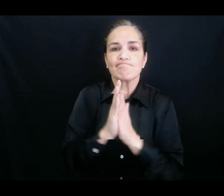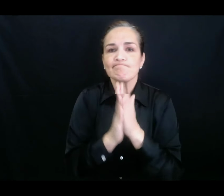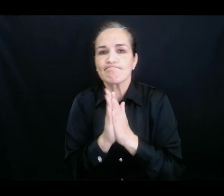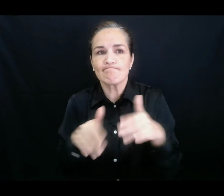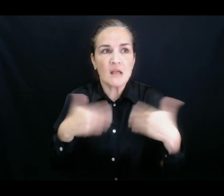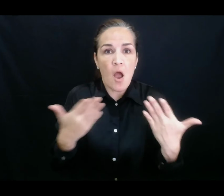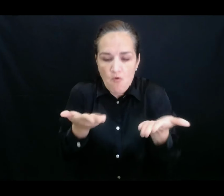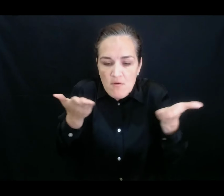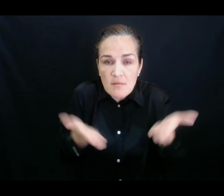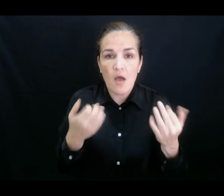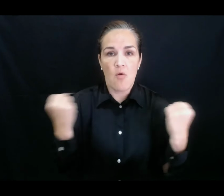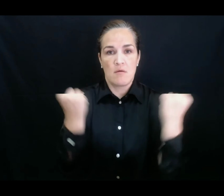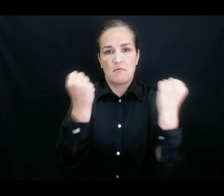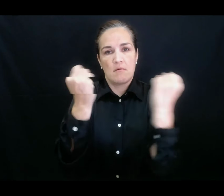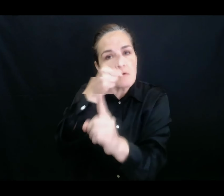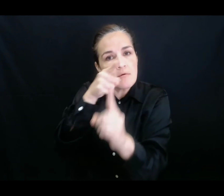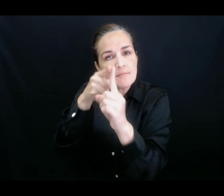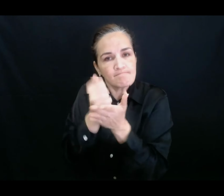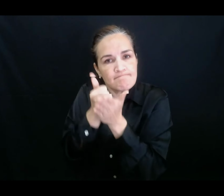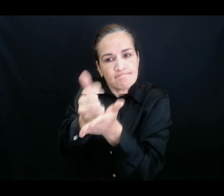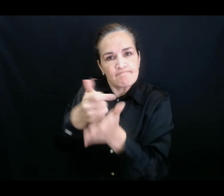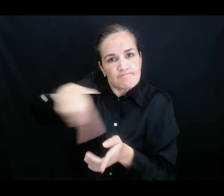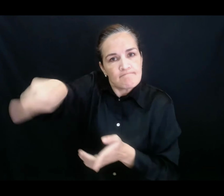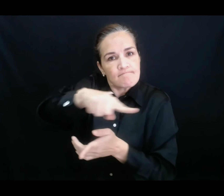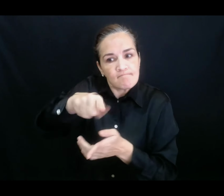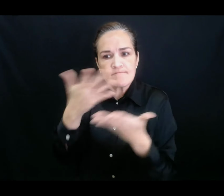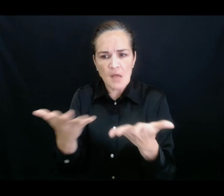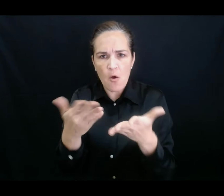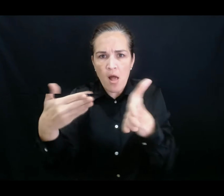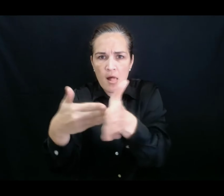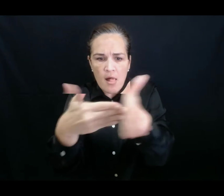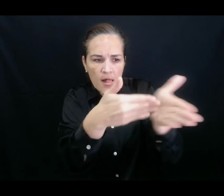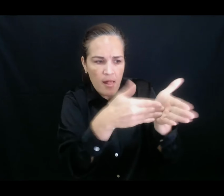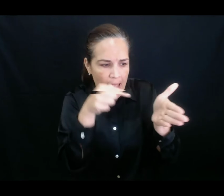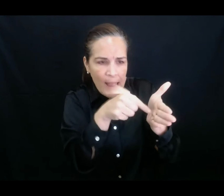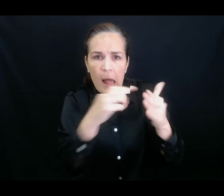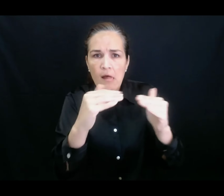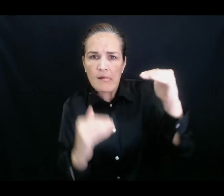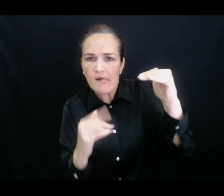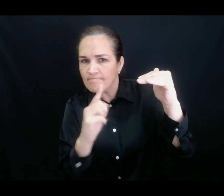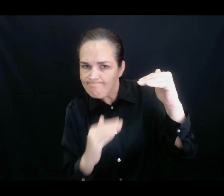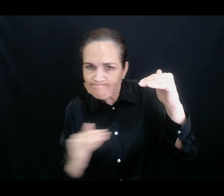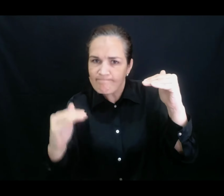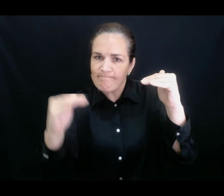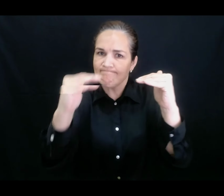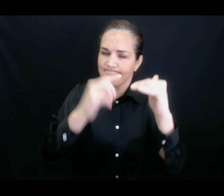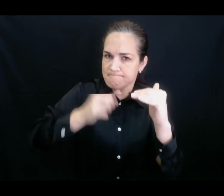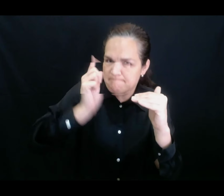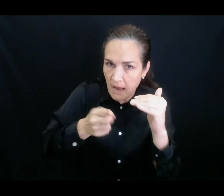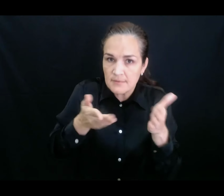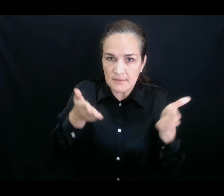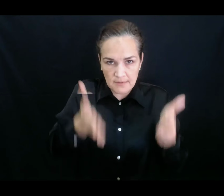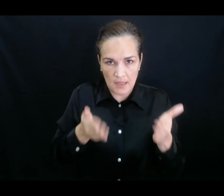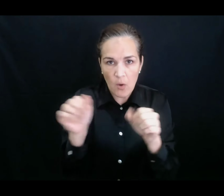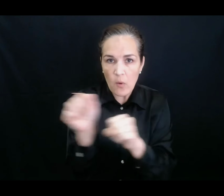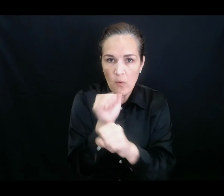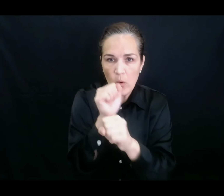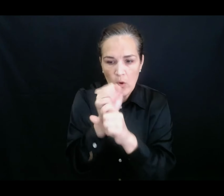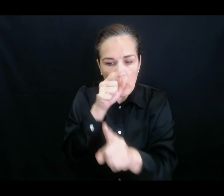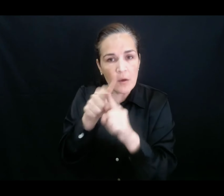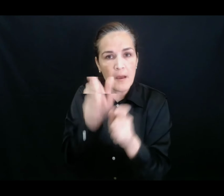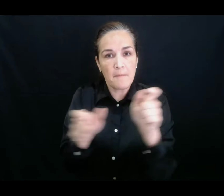now to help reduce some of those significant health inequities that people with disabilities live with. And